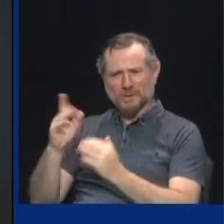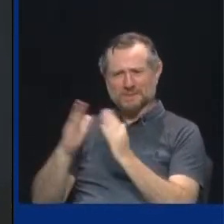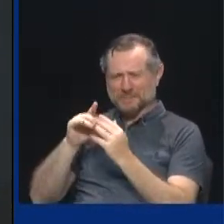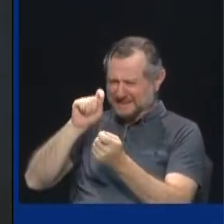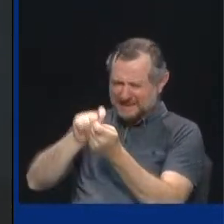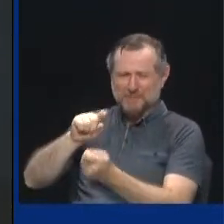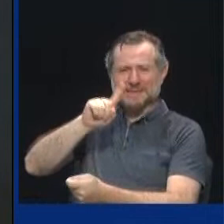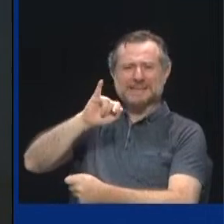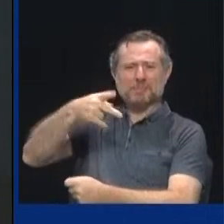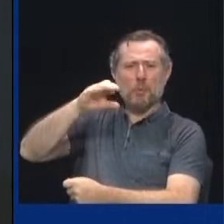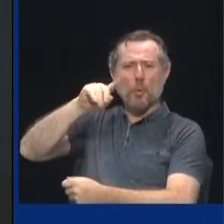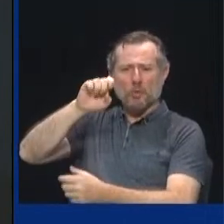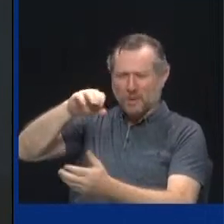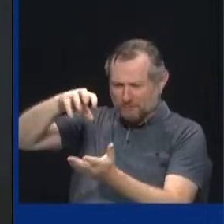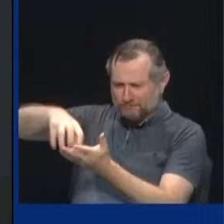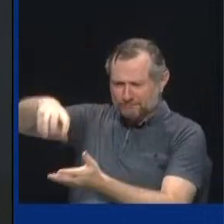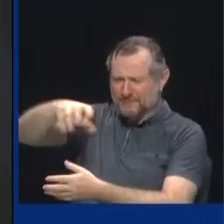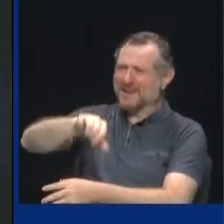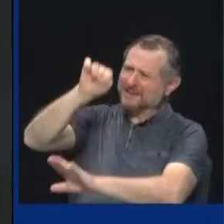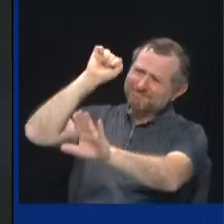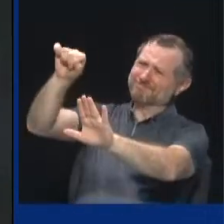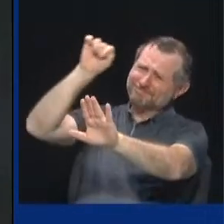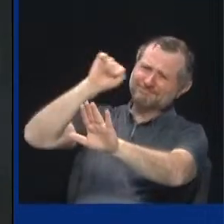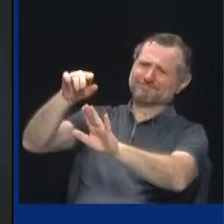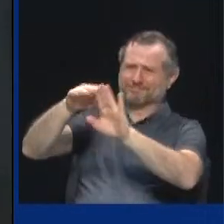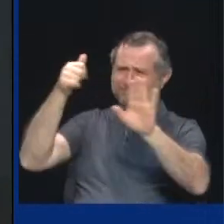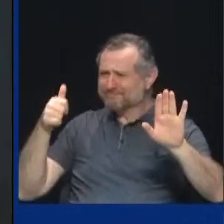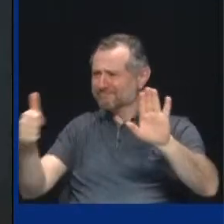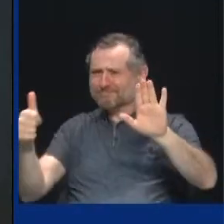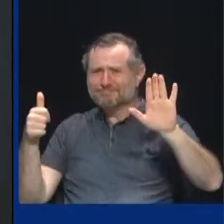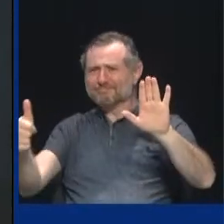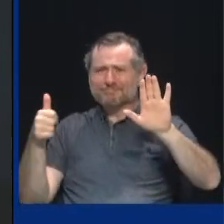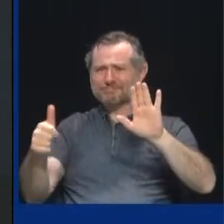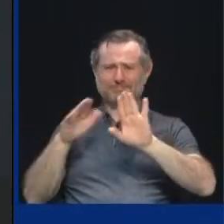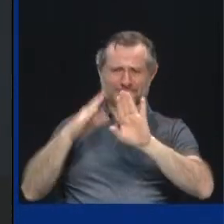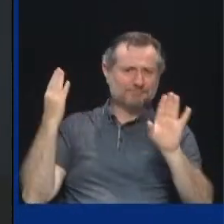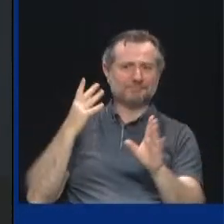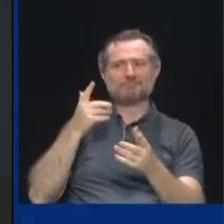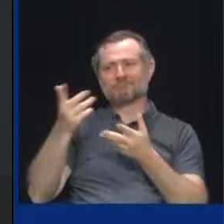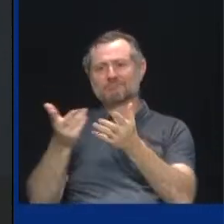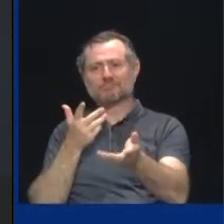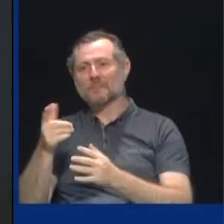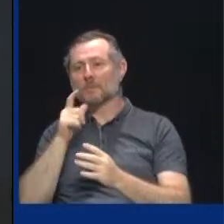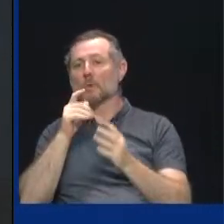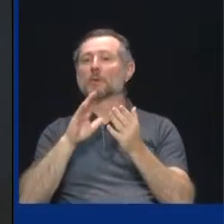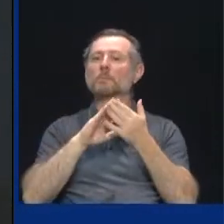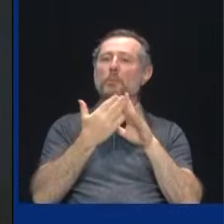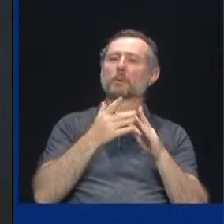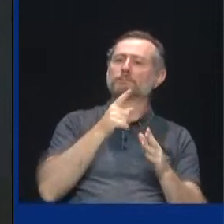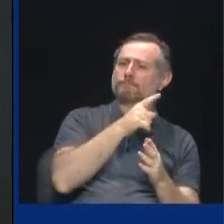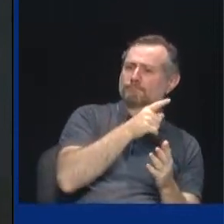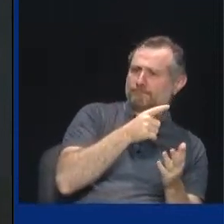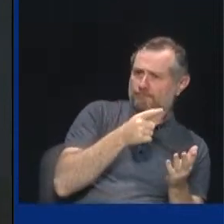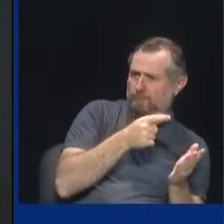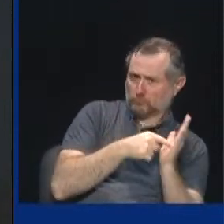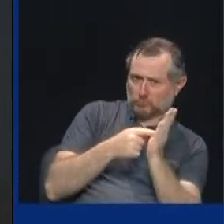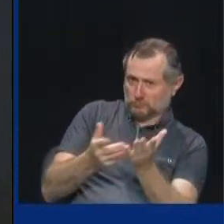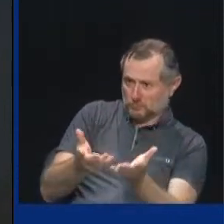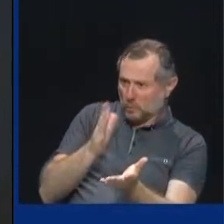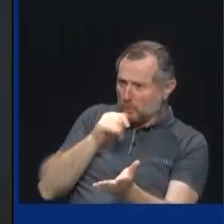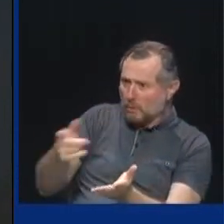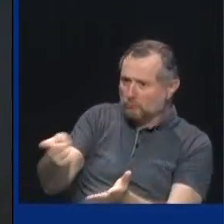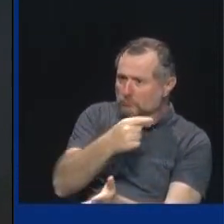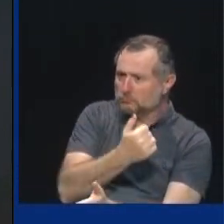on every door with representatives of the community. Why don't you want to take a vaccine? What are you